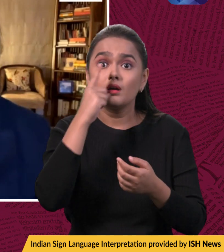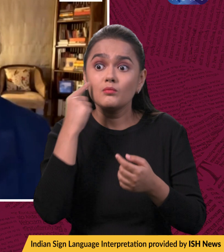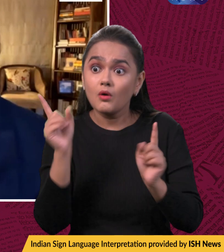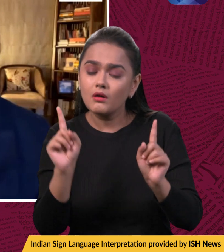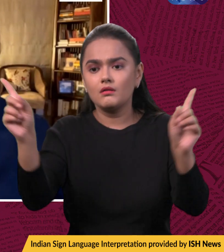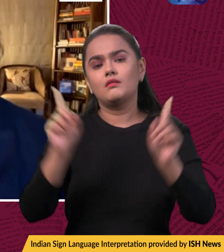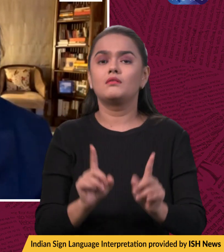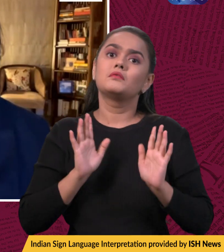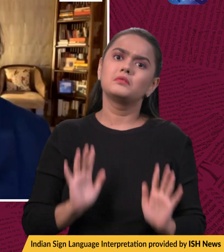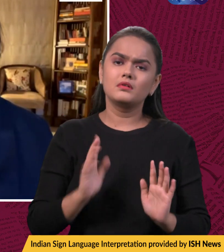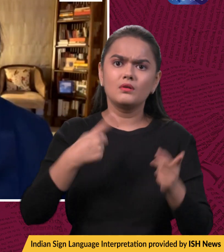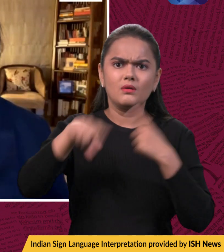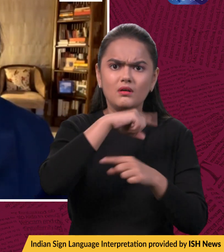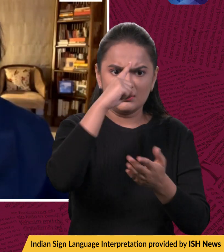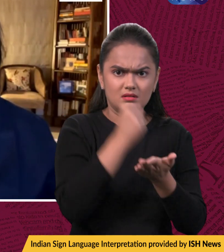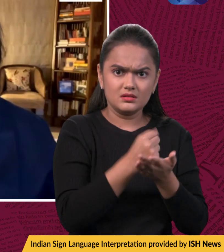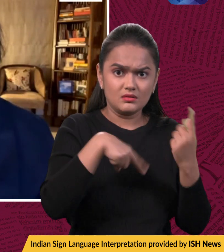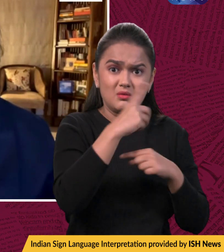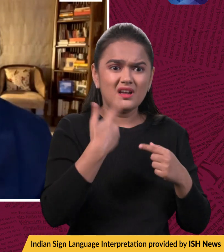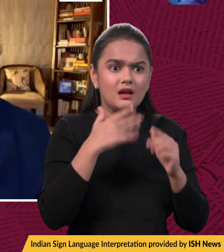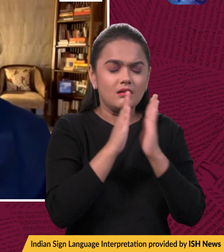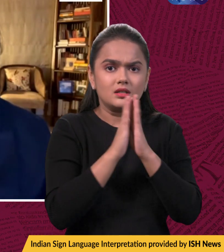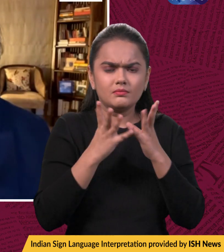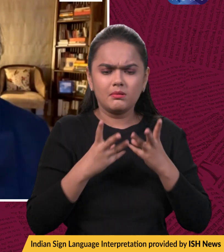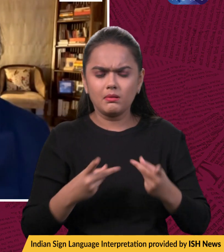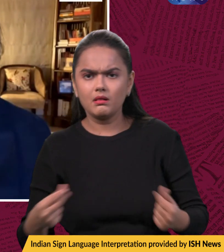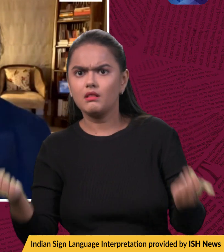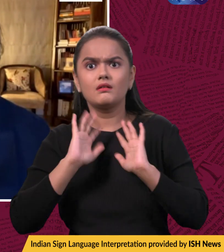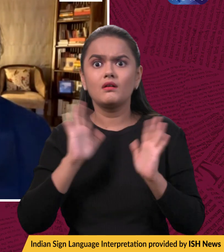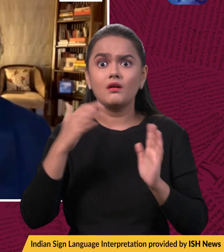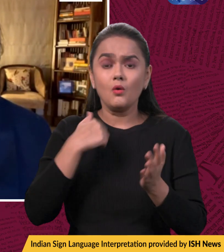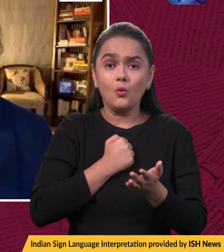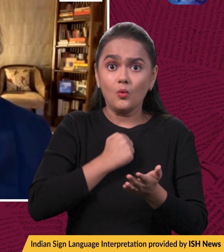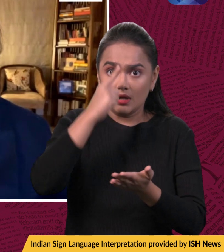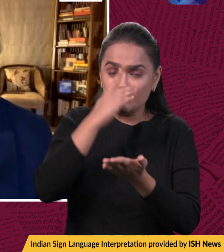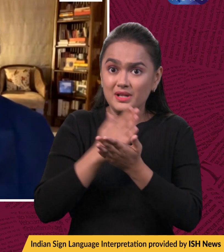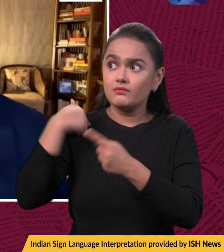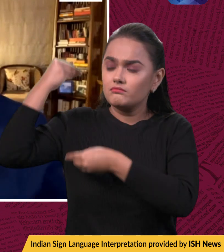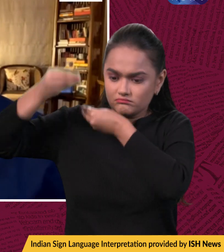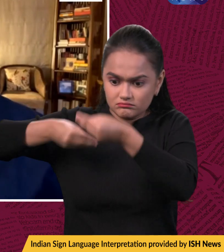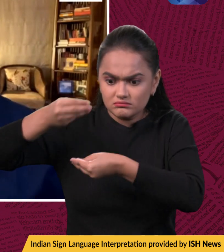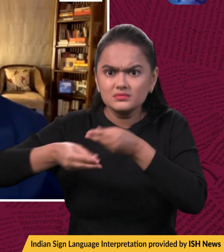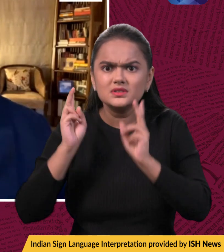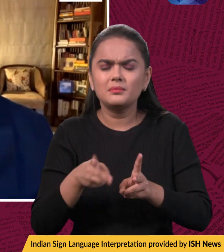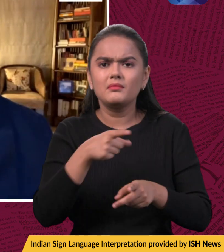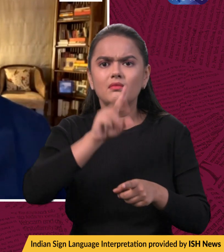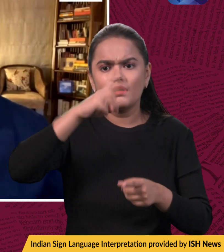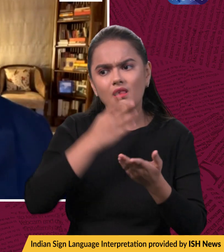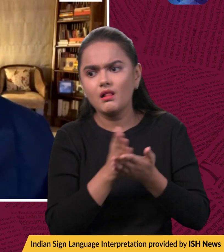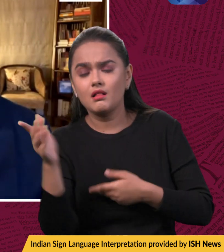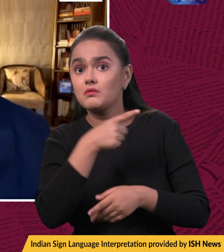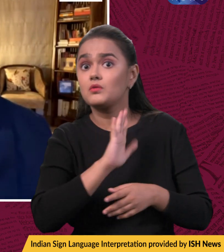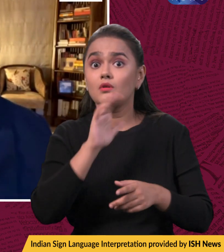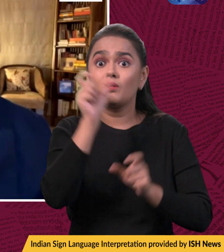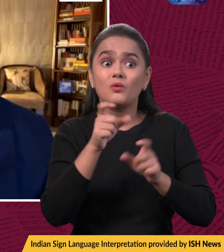is passed, it will ensure protection of the rights of religious people and organizations like churches to express belief. He went on to say that the bill is aimed